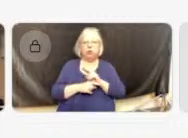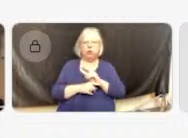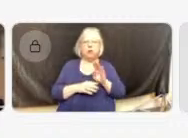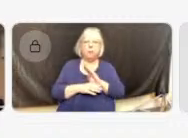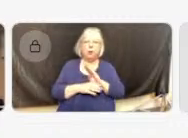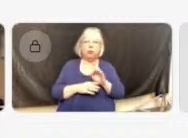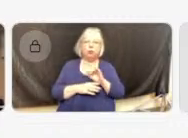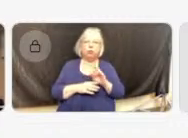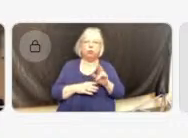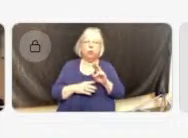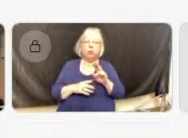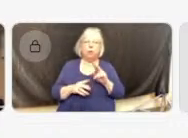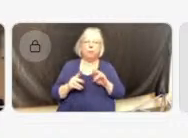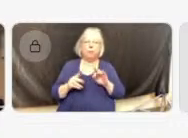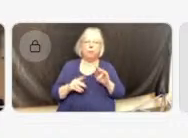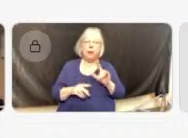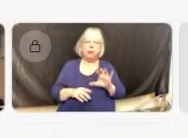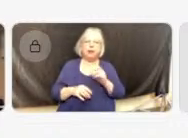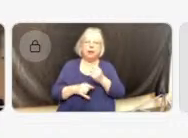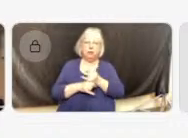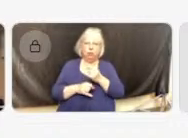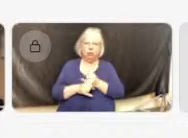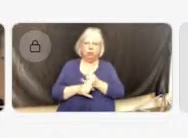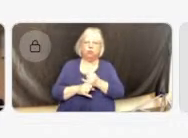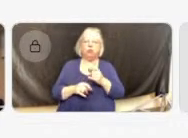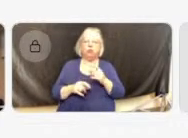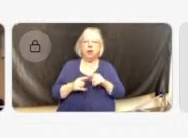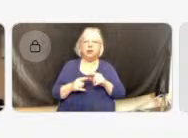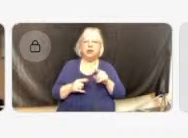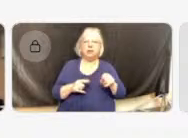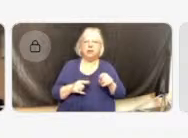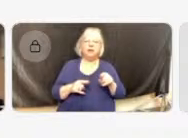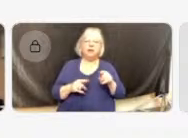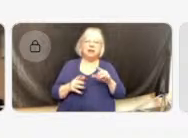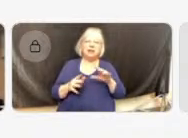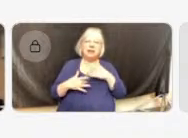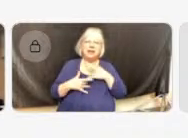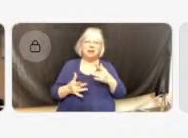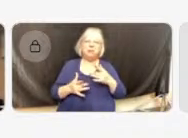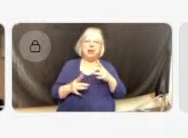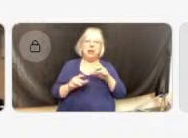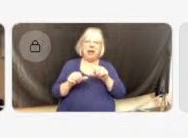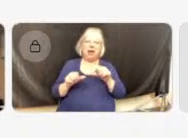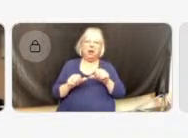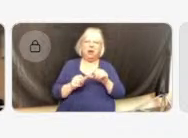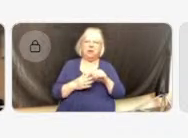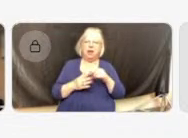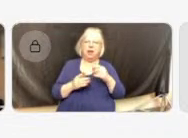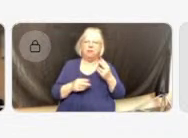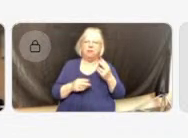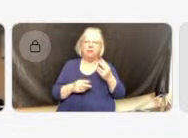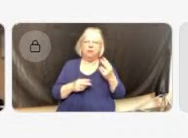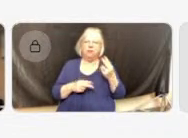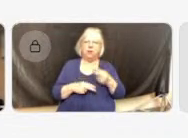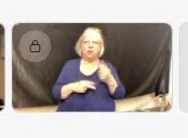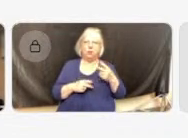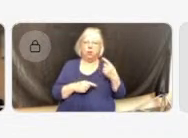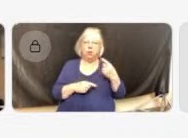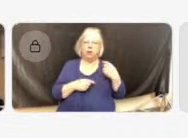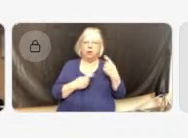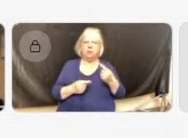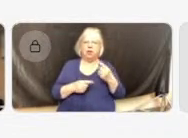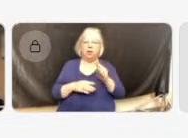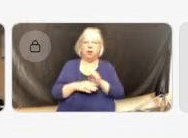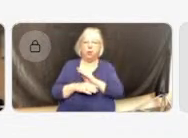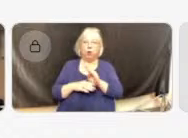The areas shown as commercial tend to be areas that have historically been, commercial, and